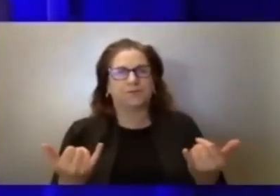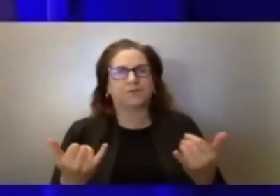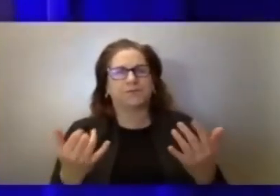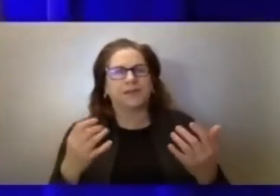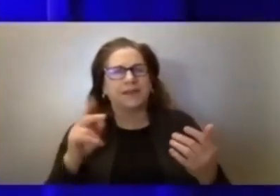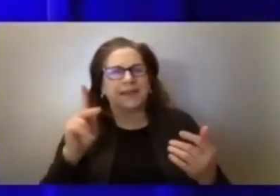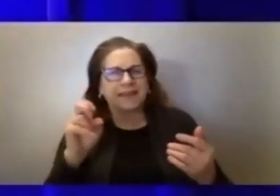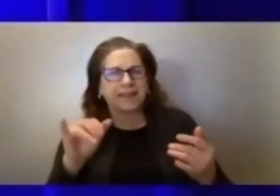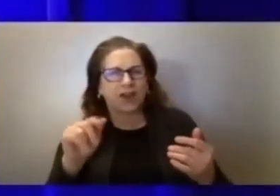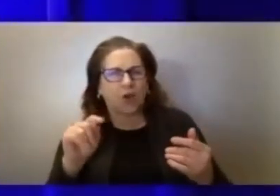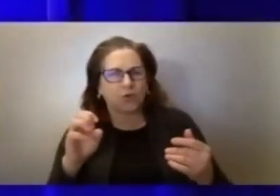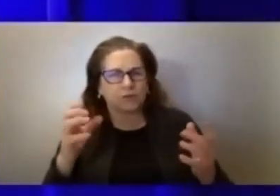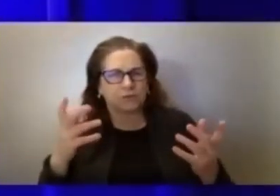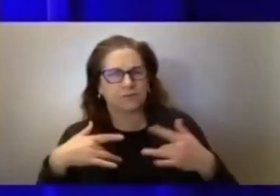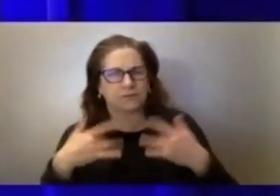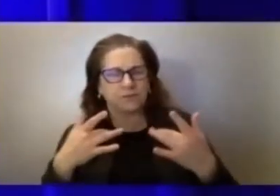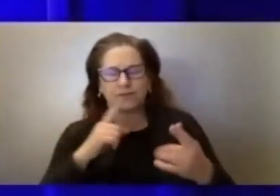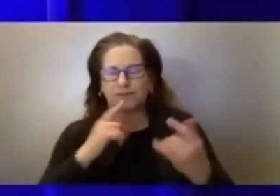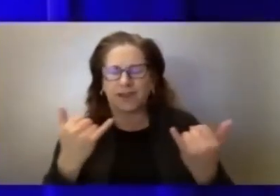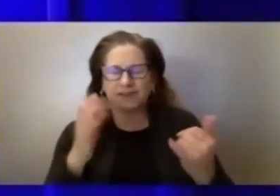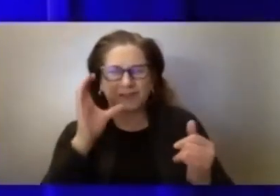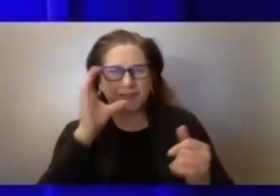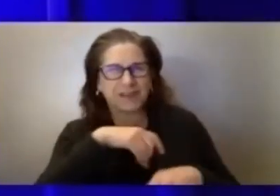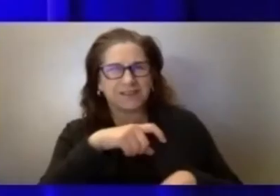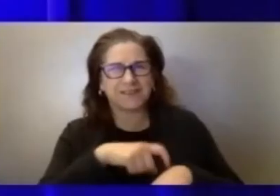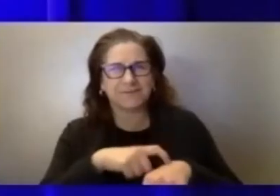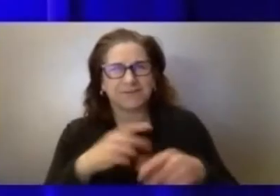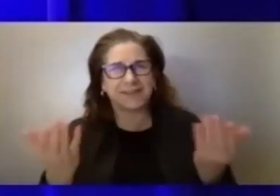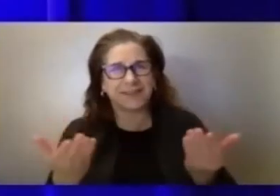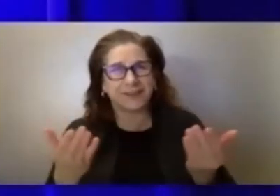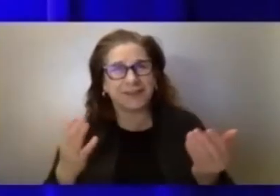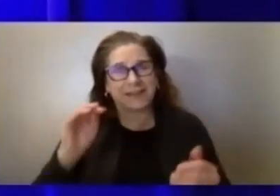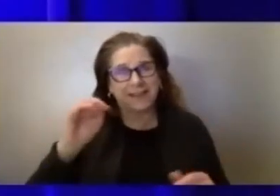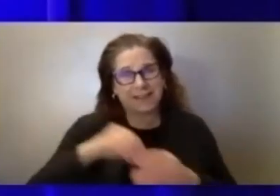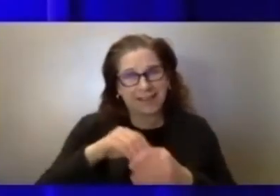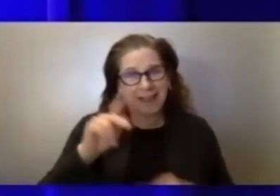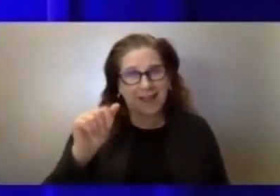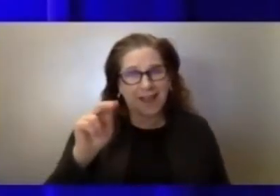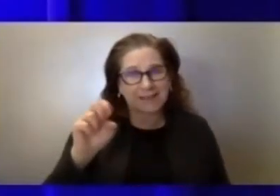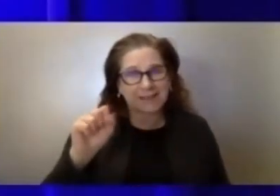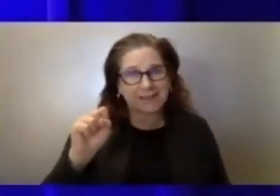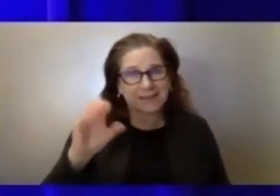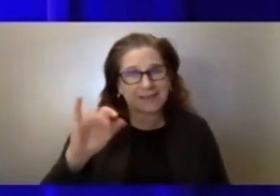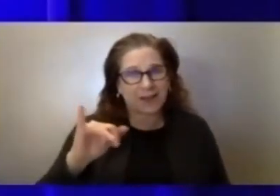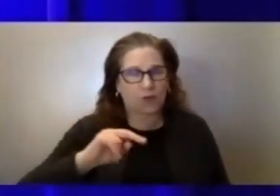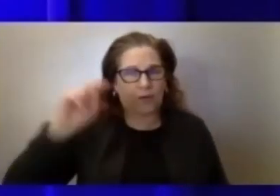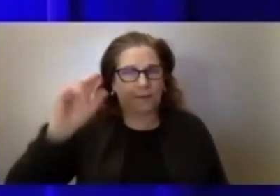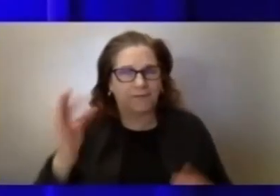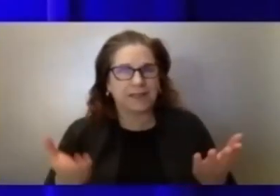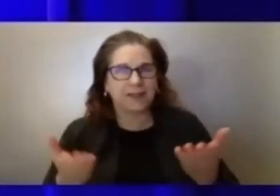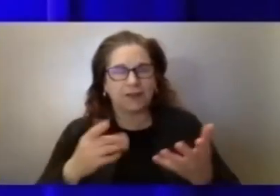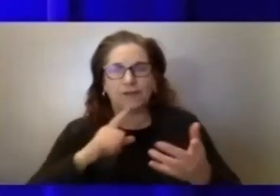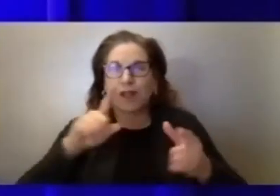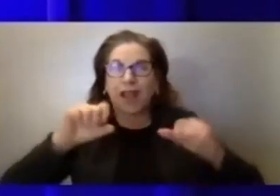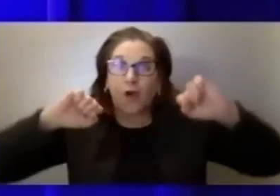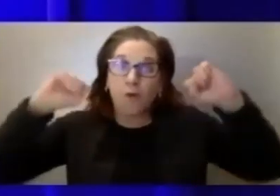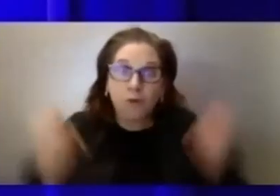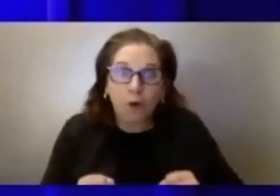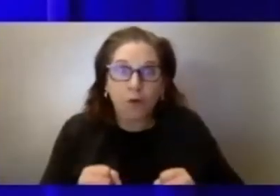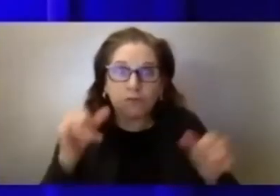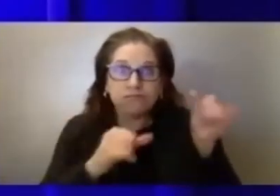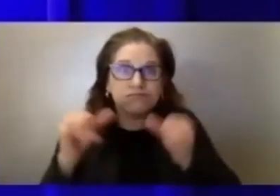joining here for this AW keynote in strange times. And we're in Kansas City, virtually north of here, and I think we're